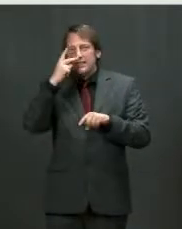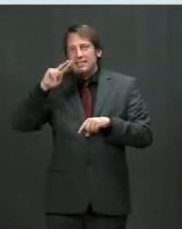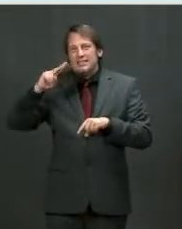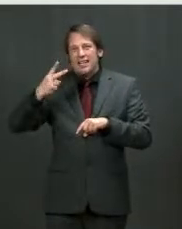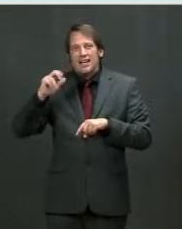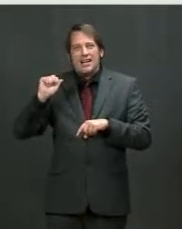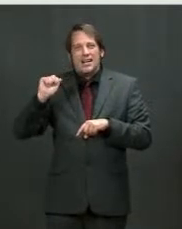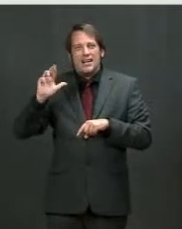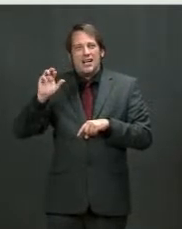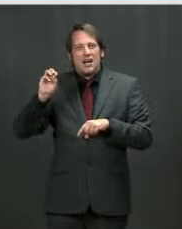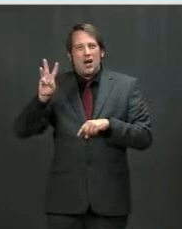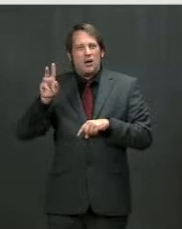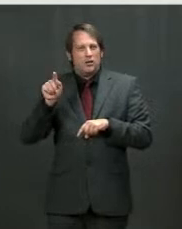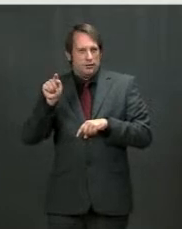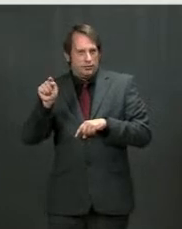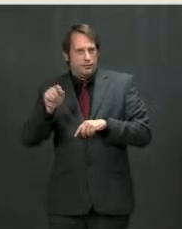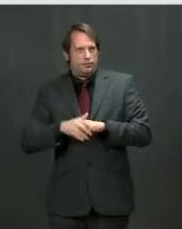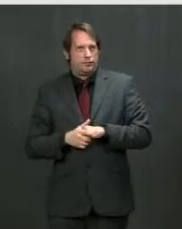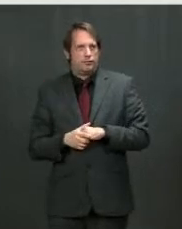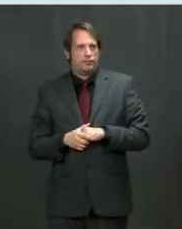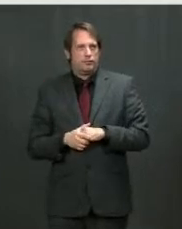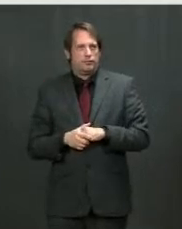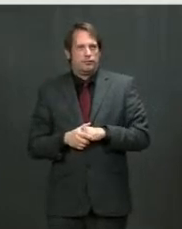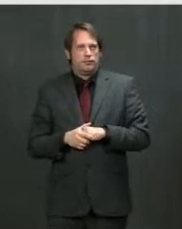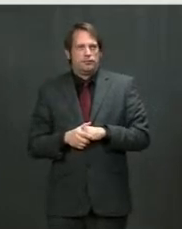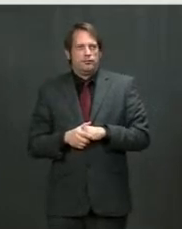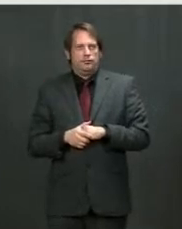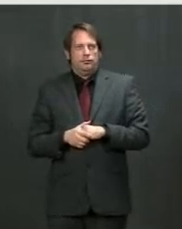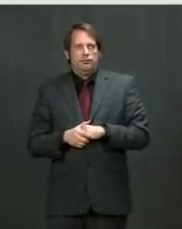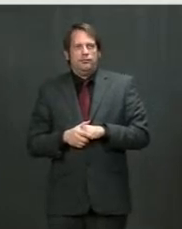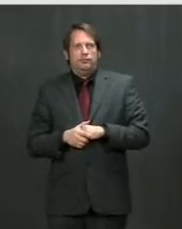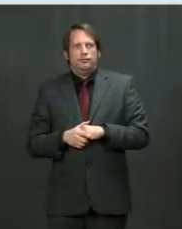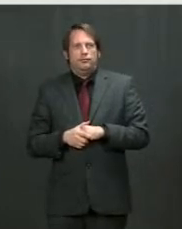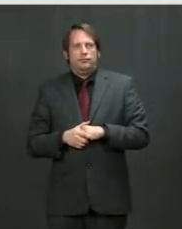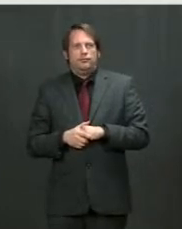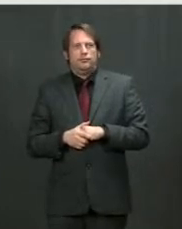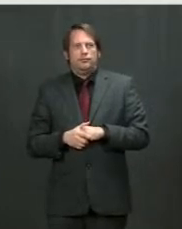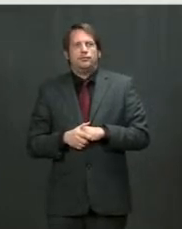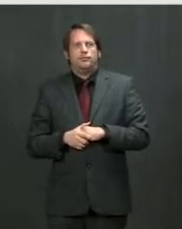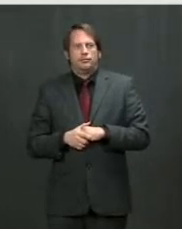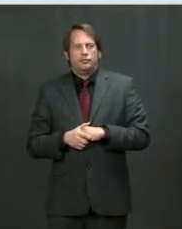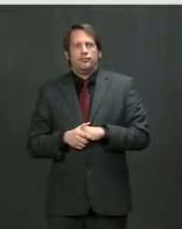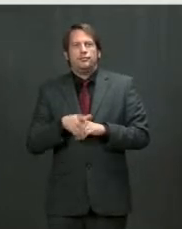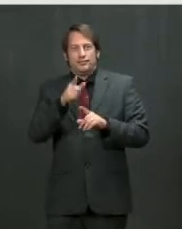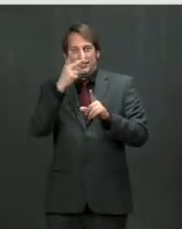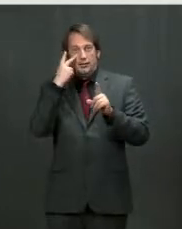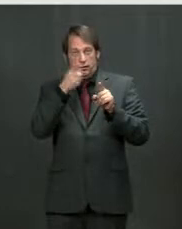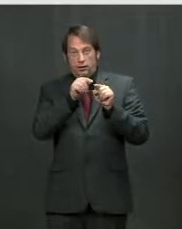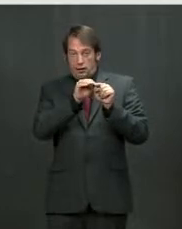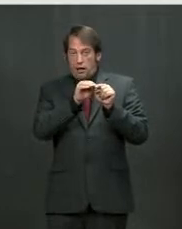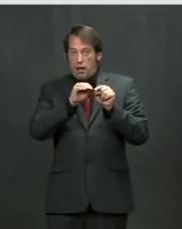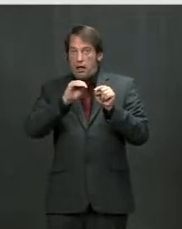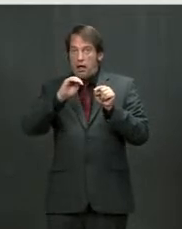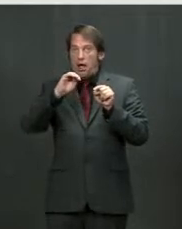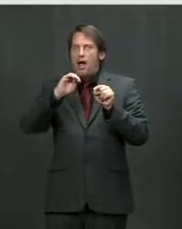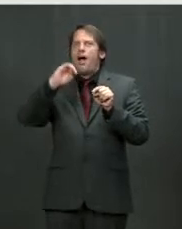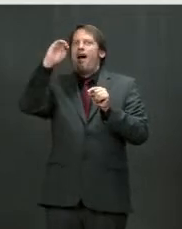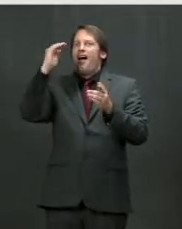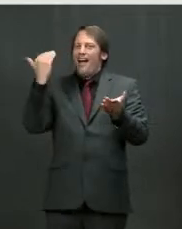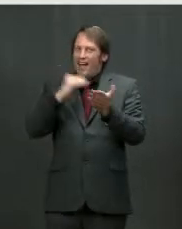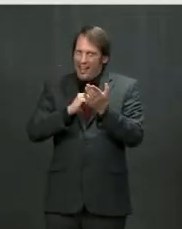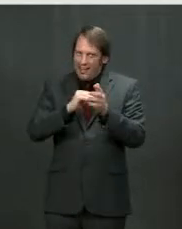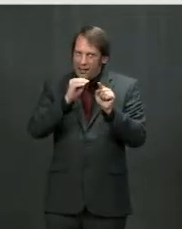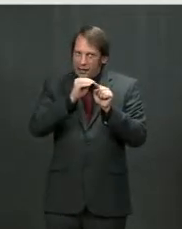at 29 days, a very sharp inflection, well above a protective level that goes